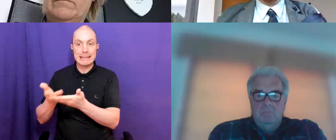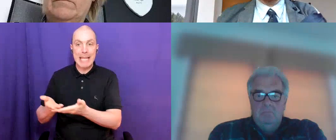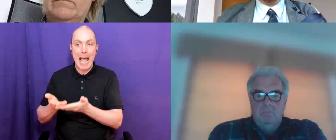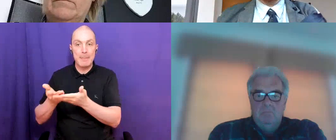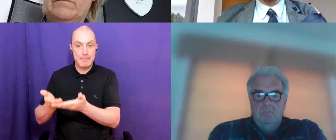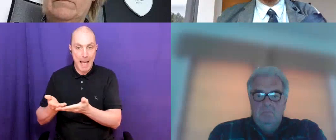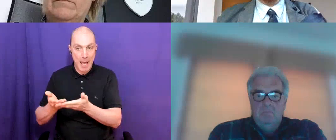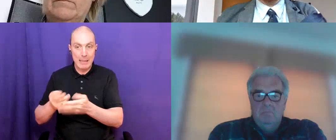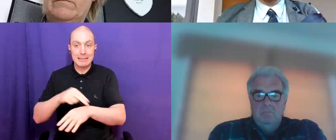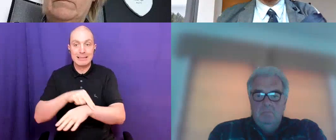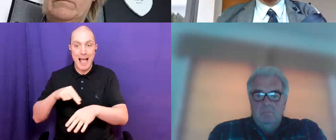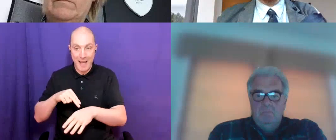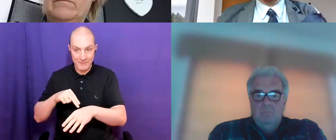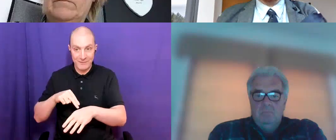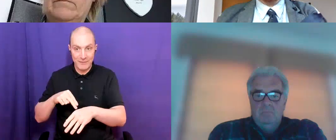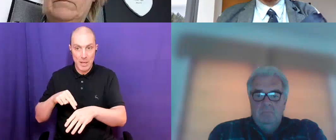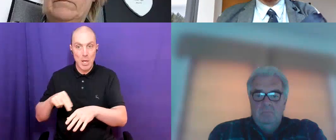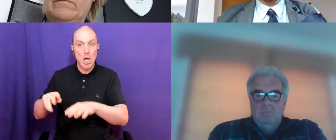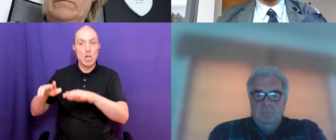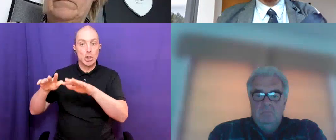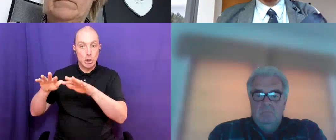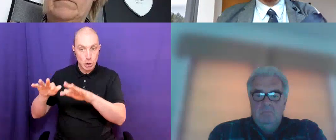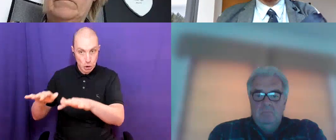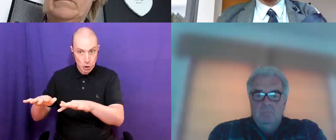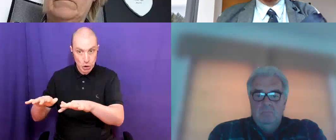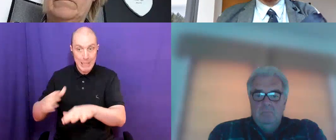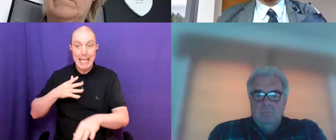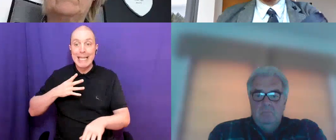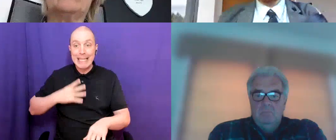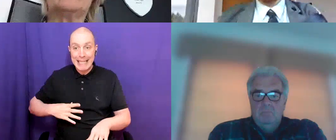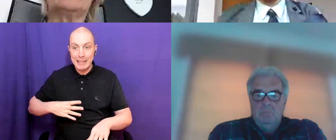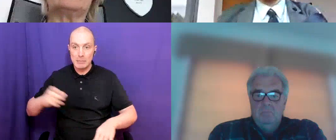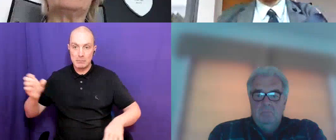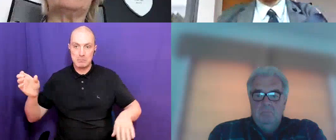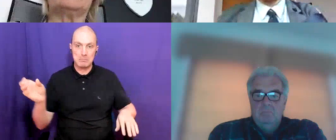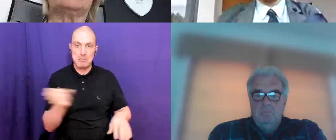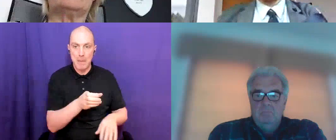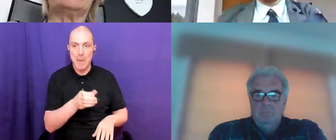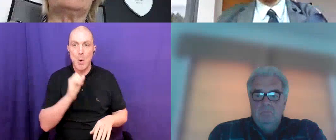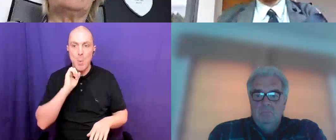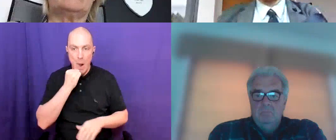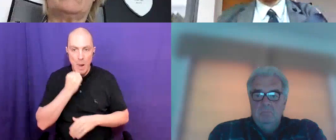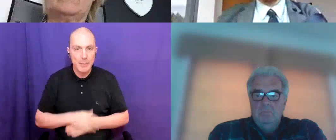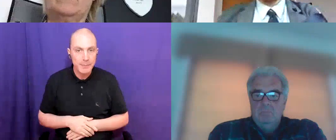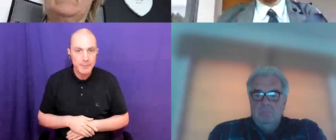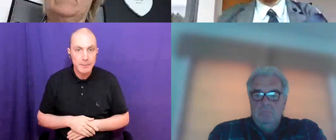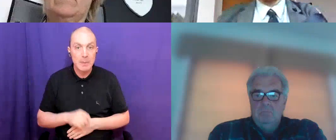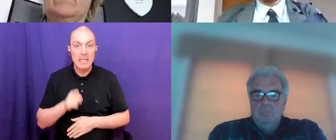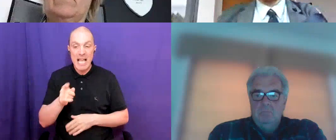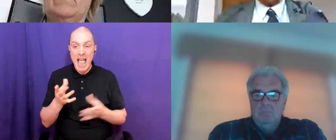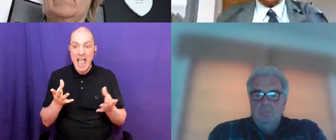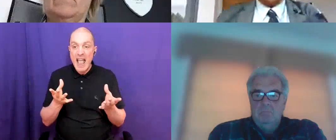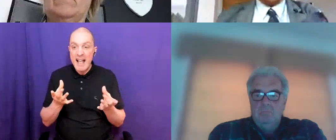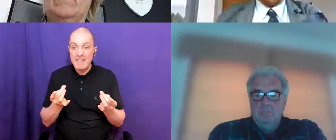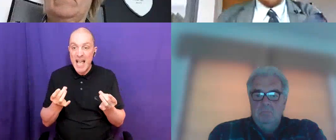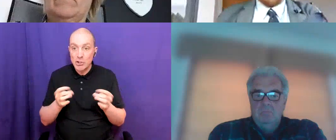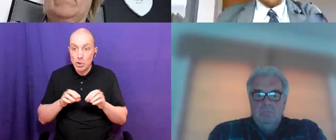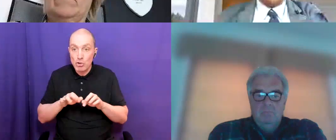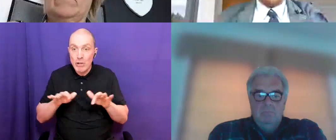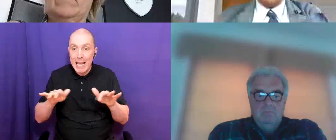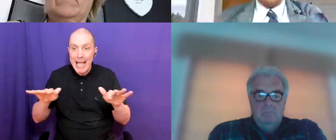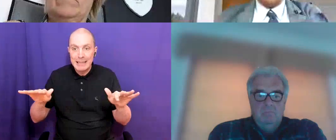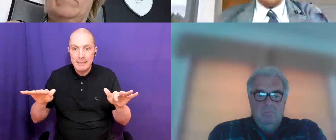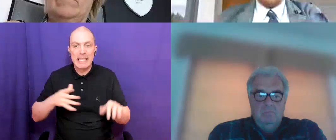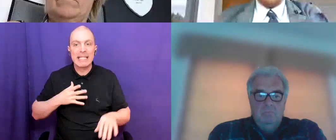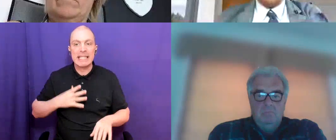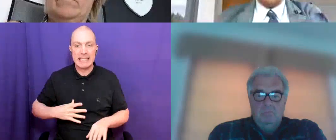work at short notice if required. And given the current infection rates for COVID, that's a